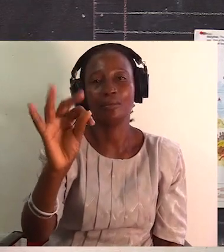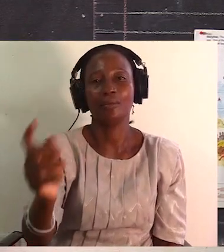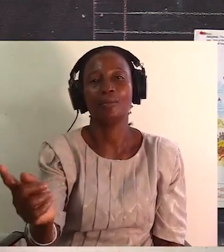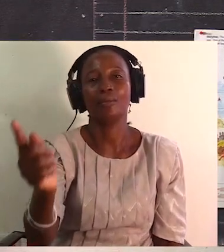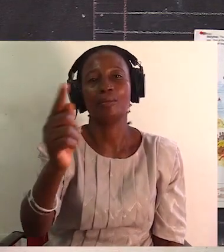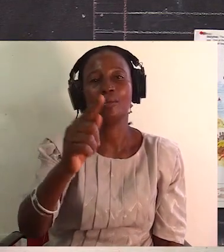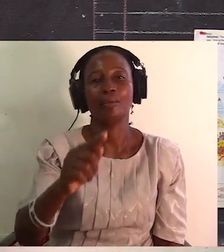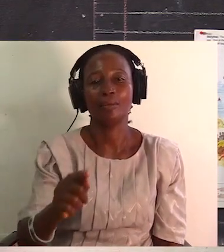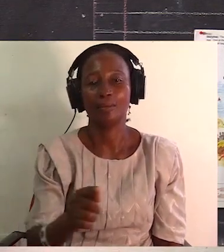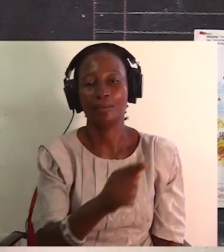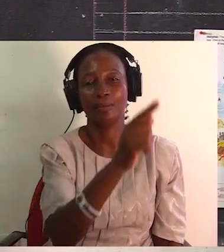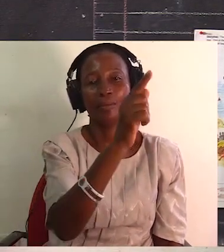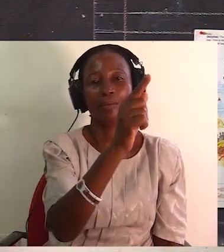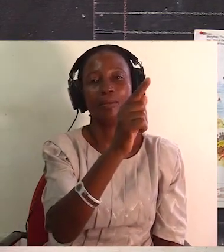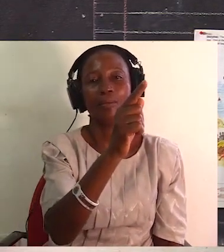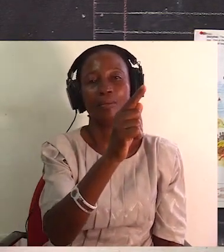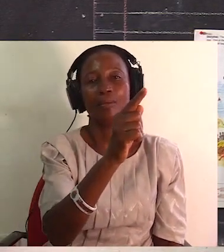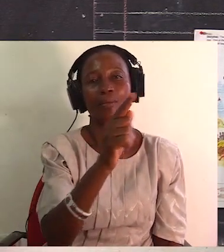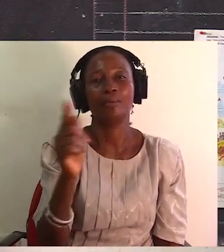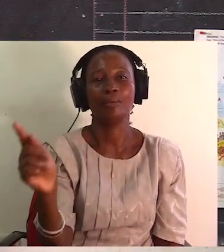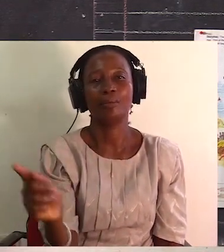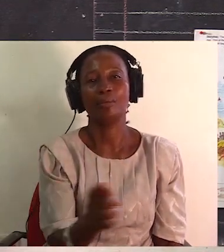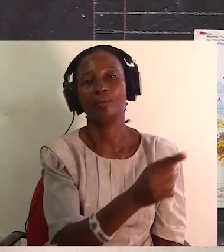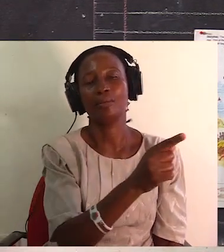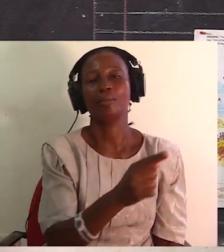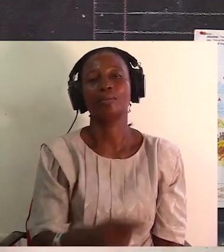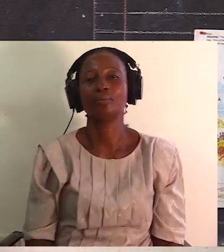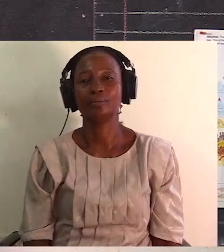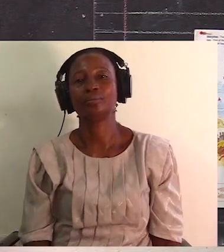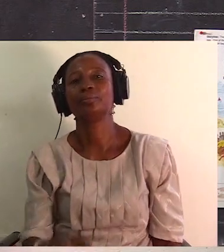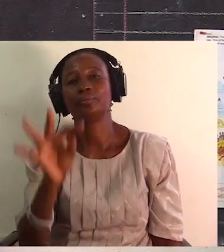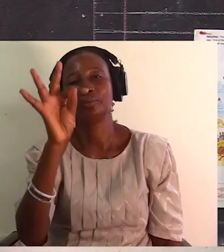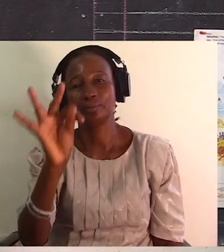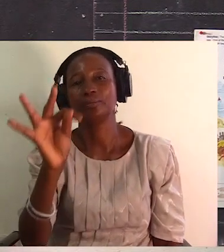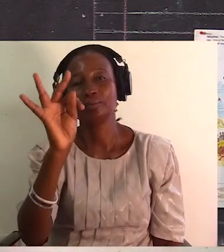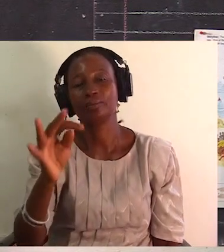Curly down, curve, and across.